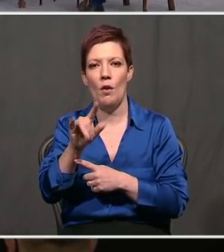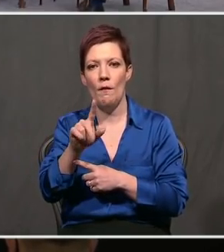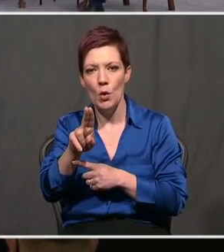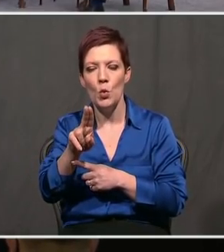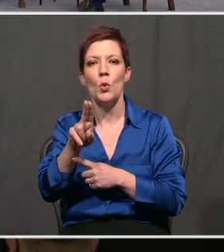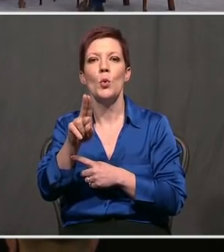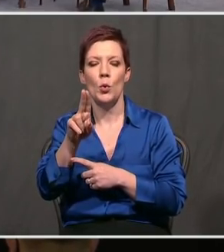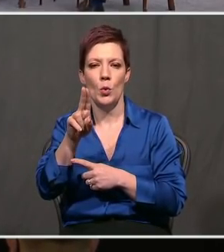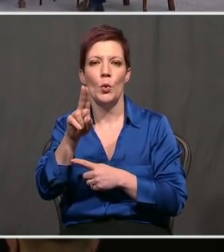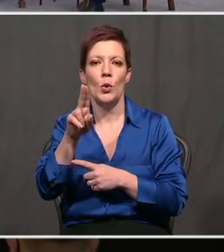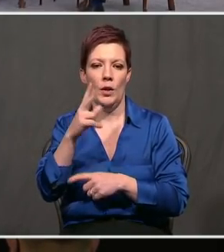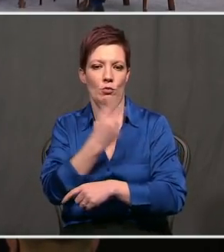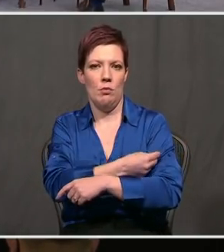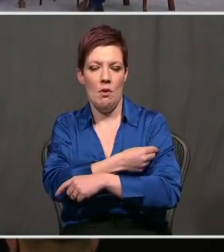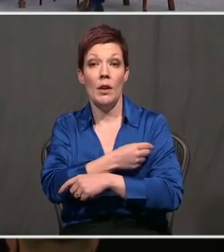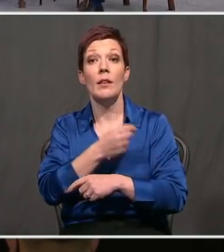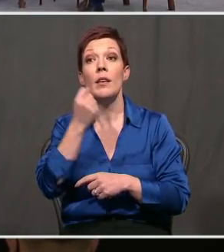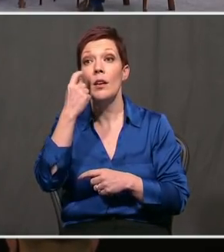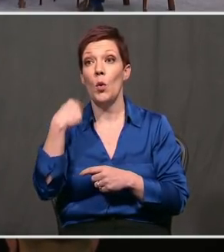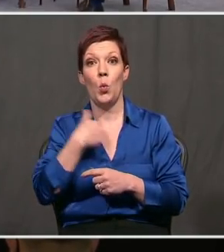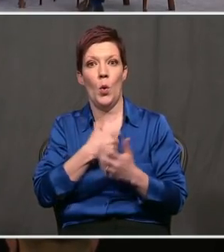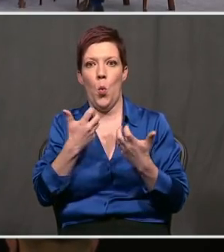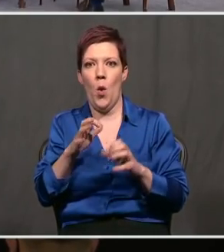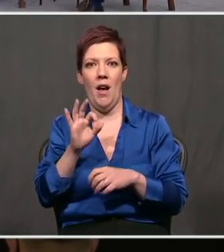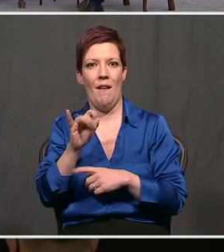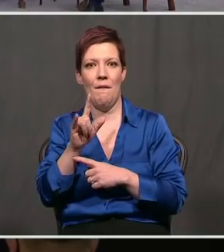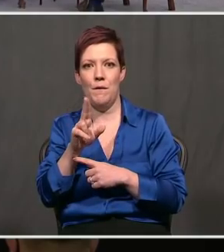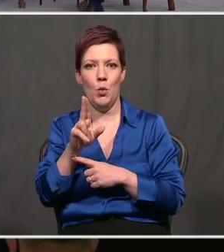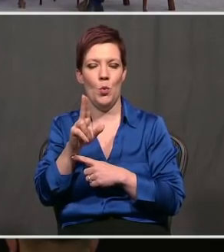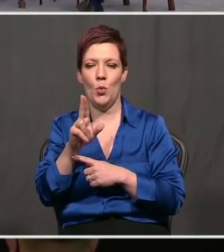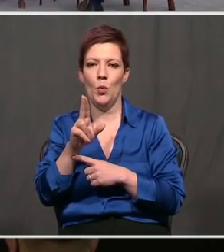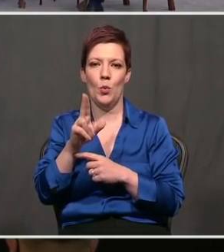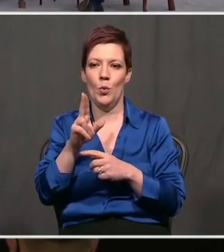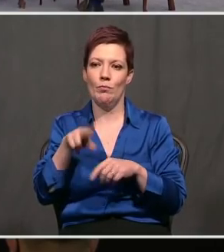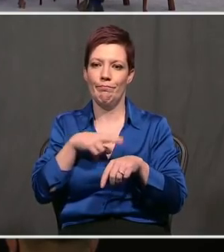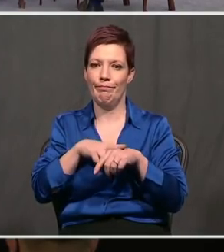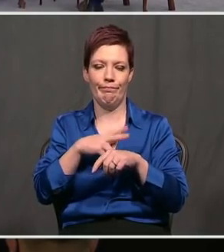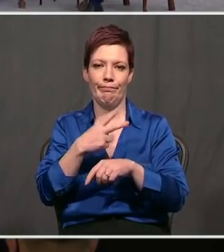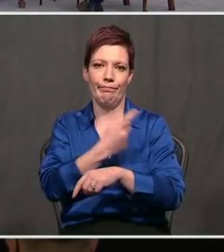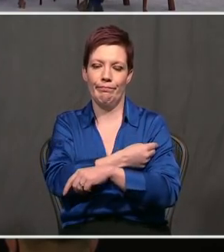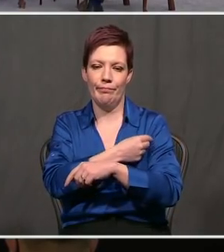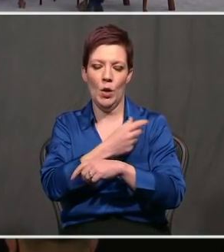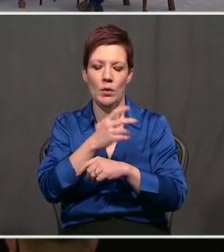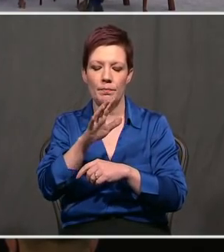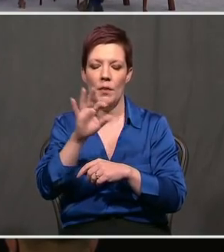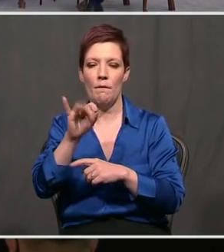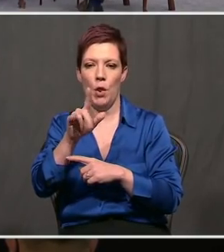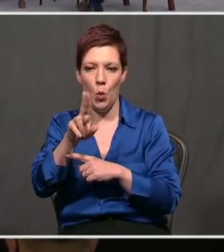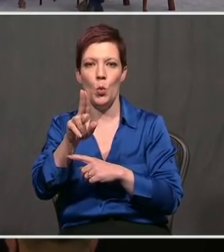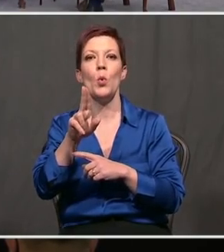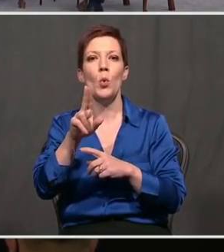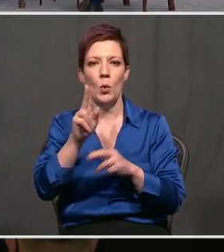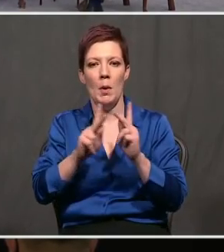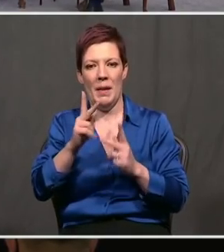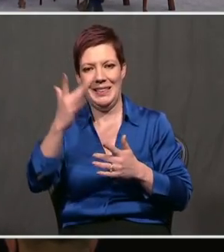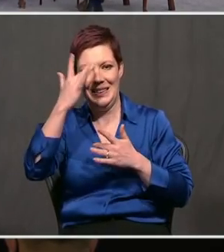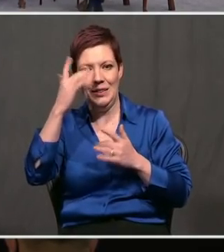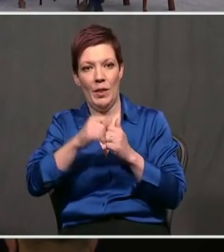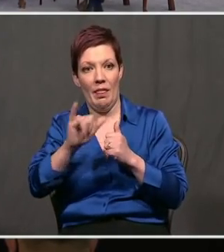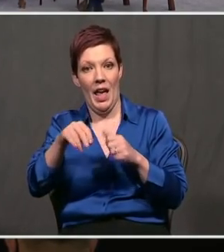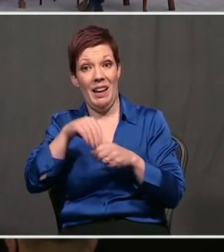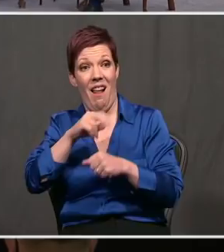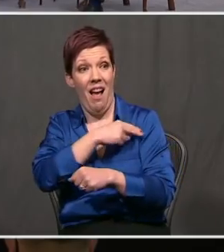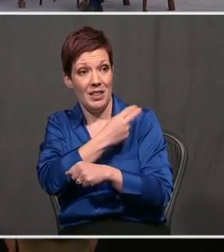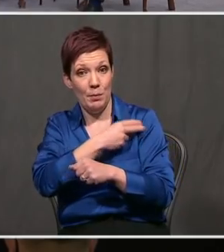more than we want COVID patients in the hospital right now. And so that has been successful. So we've been learning